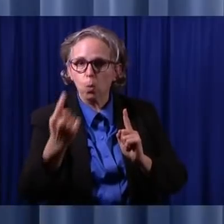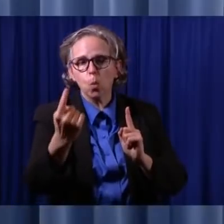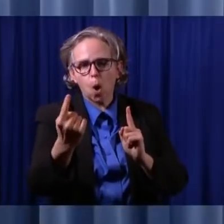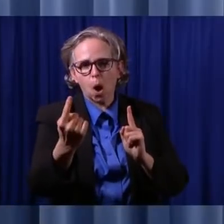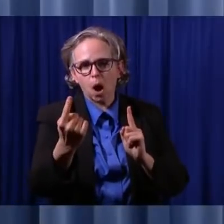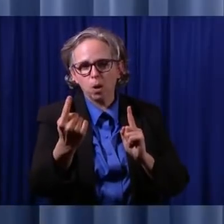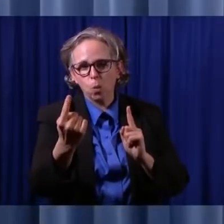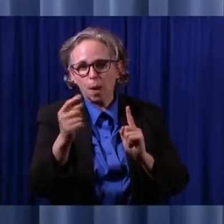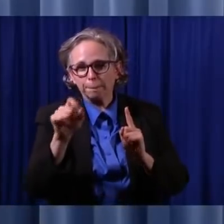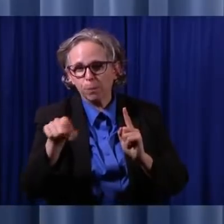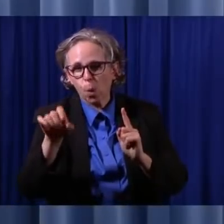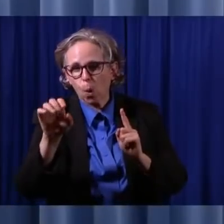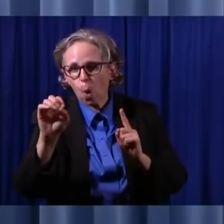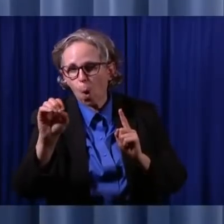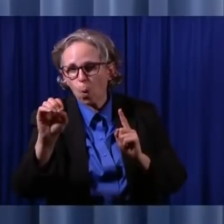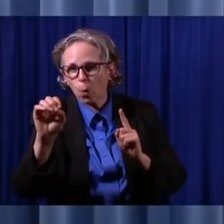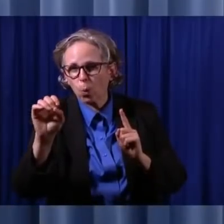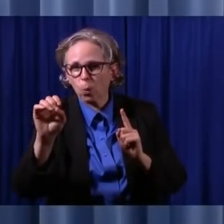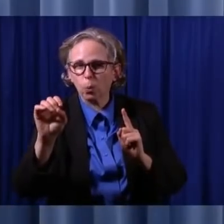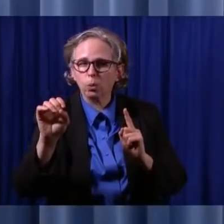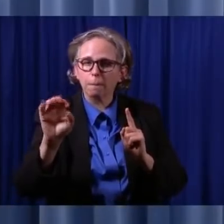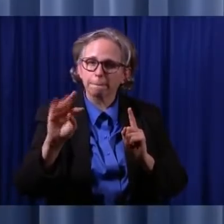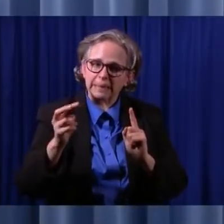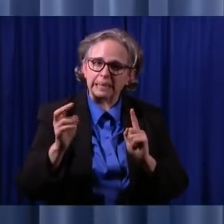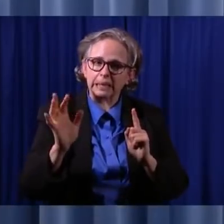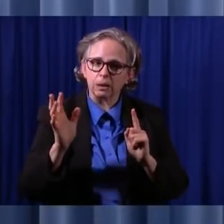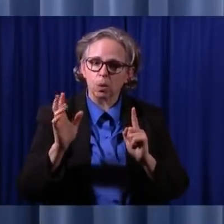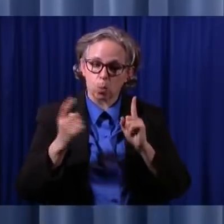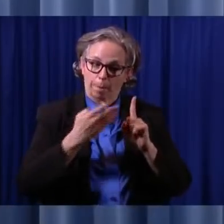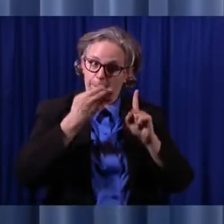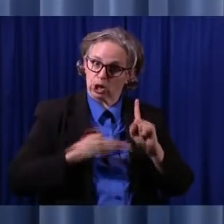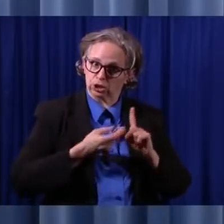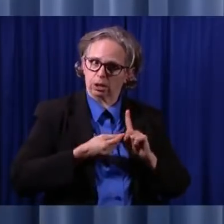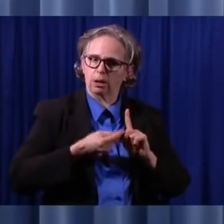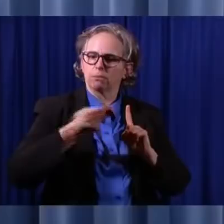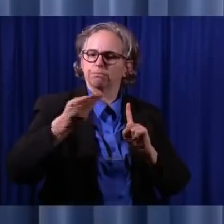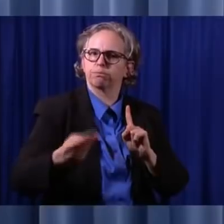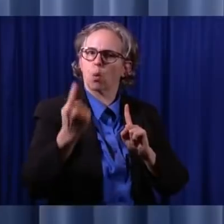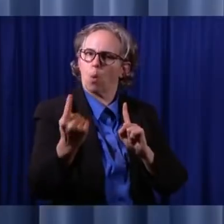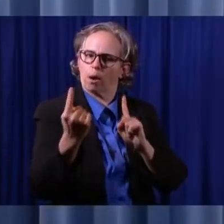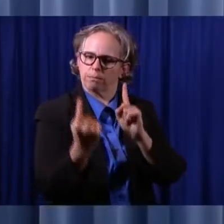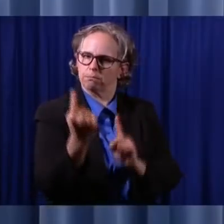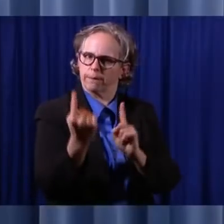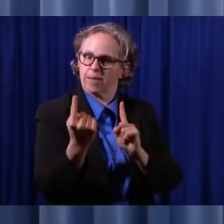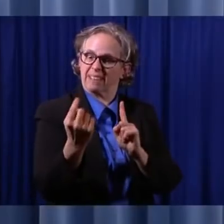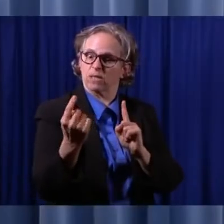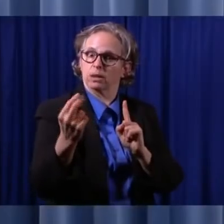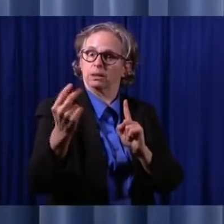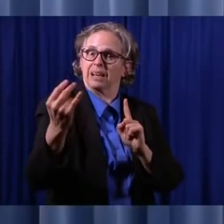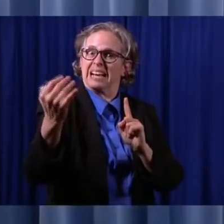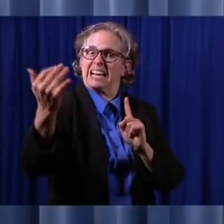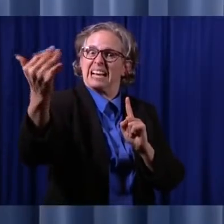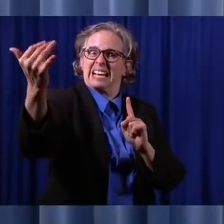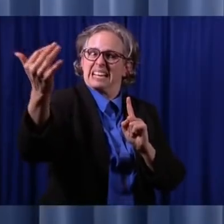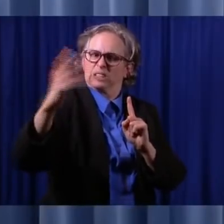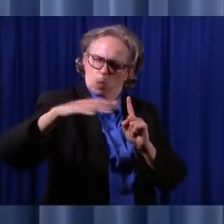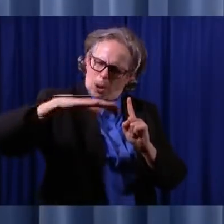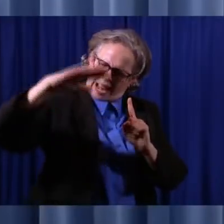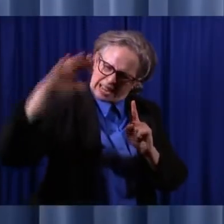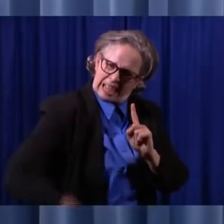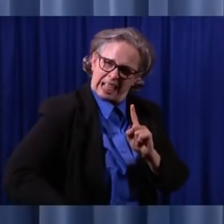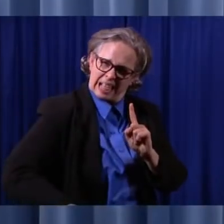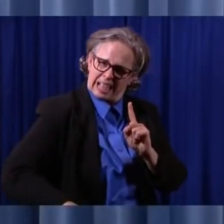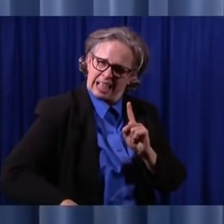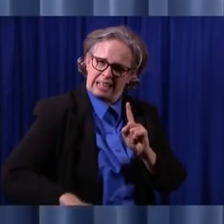1.0, the replication rate is one person infects on an average one person. So you want to get those numbers below that.